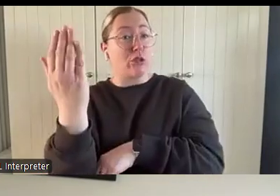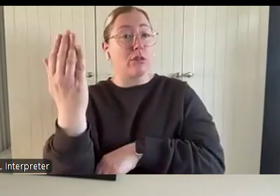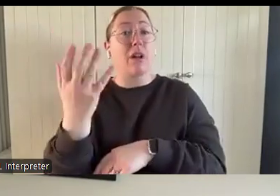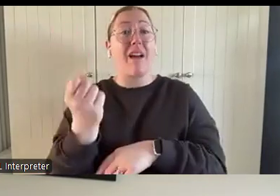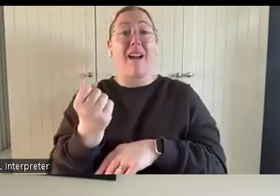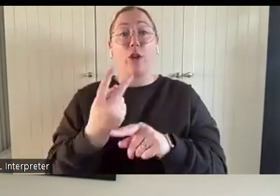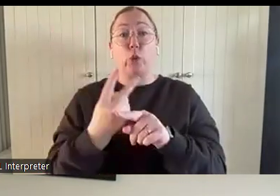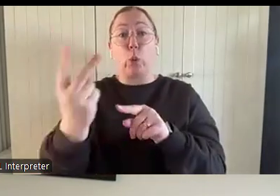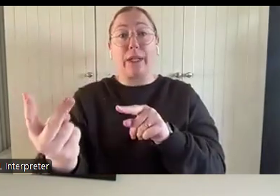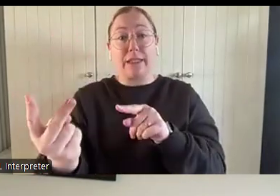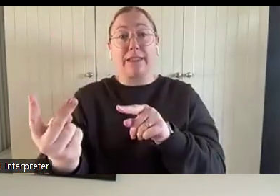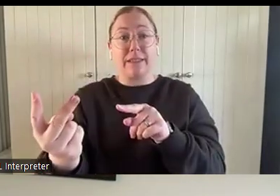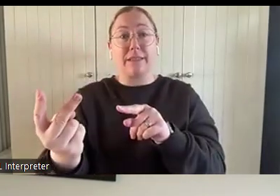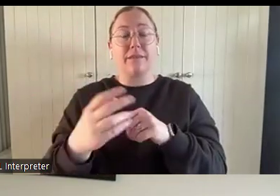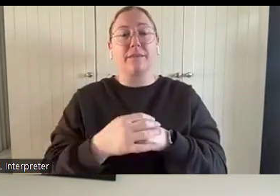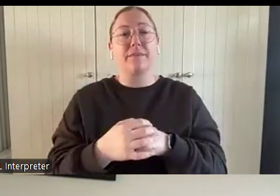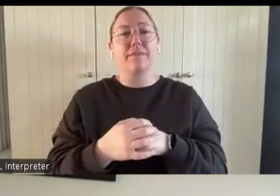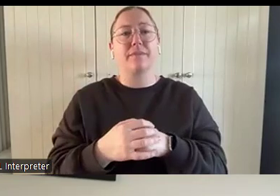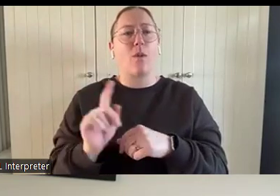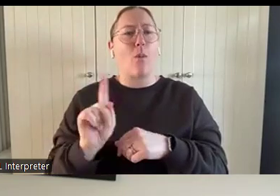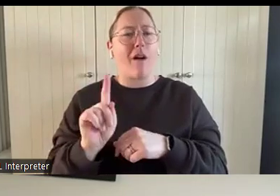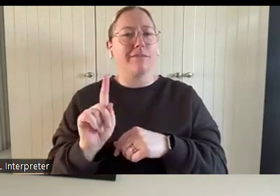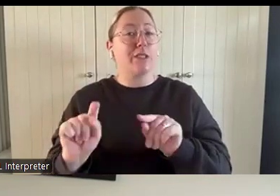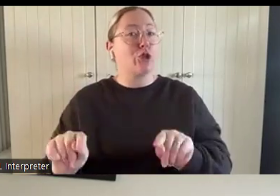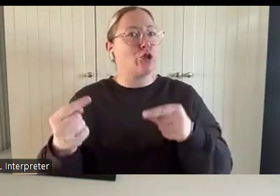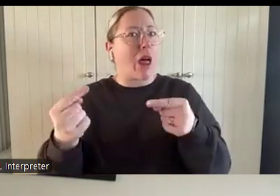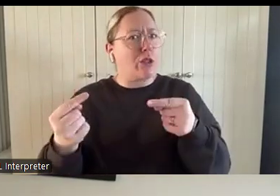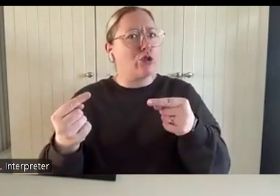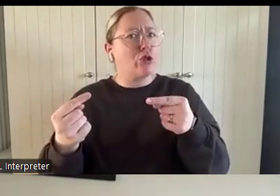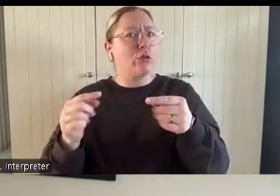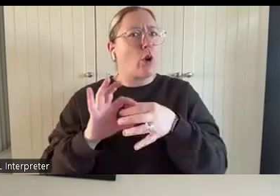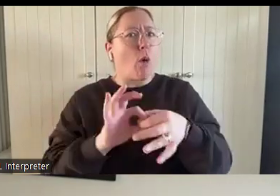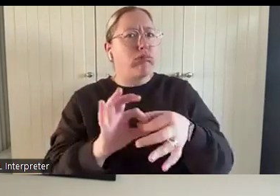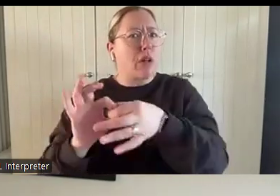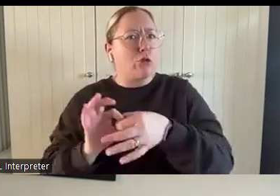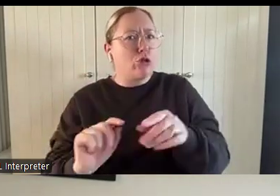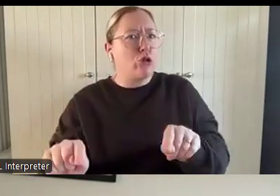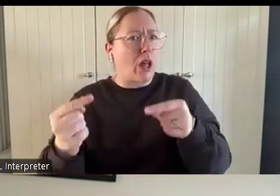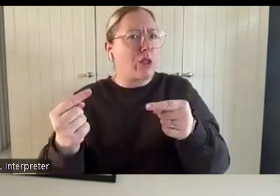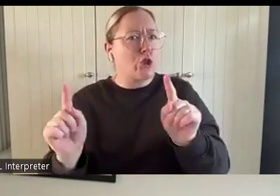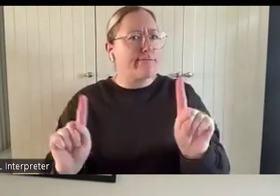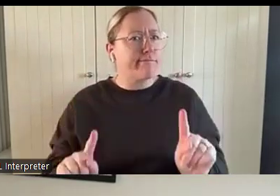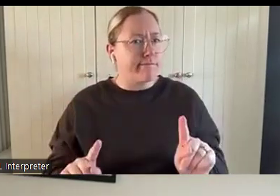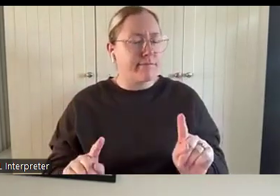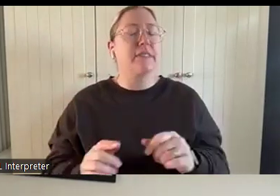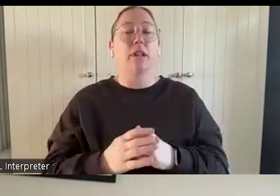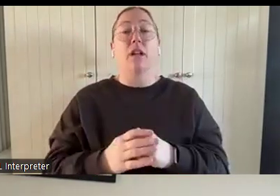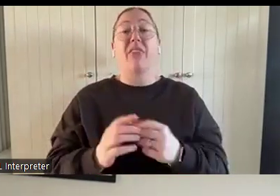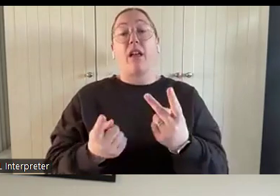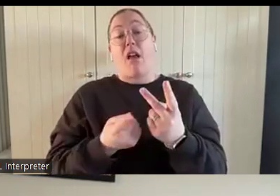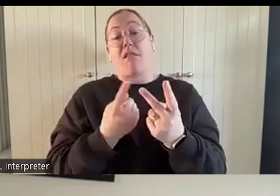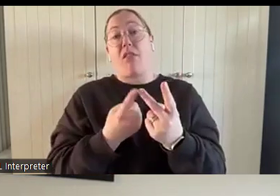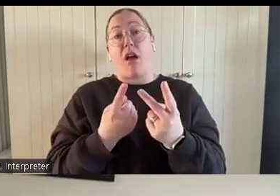a couple of weeks, which is all about the challenges of co-production. And we also have a webinar around the